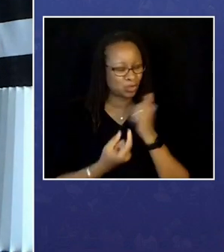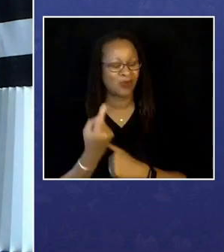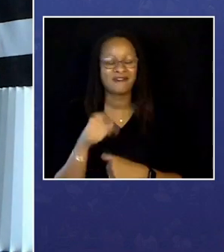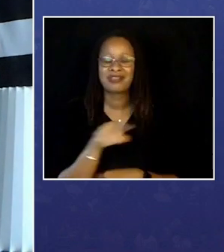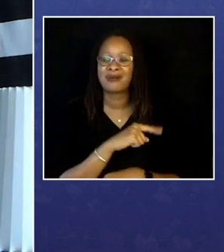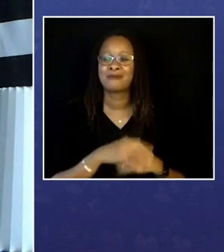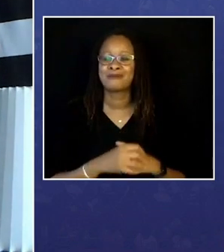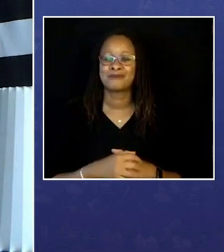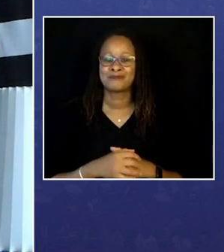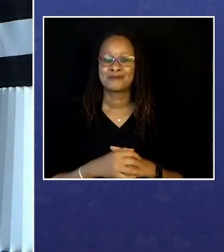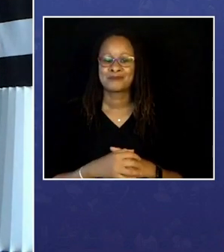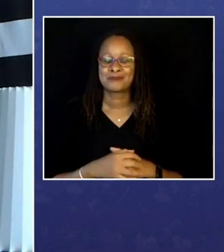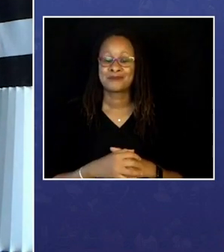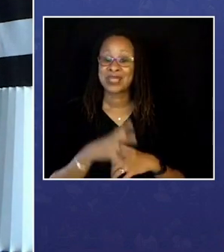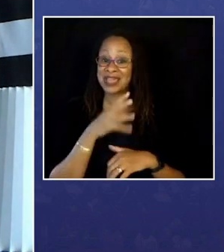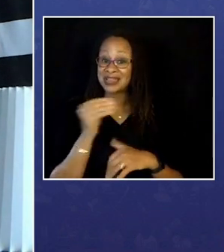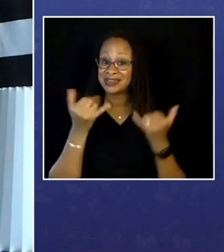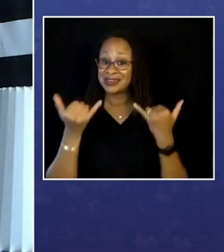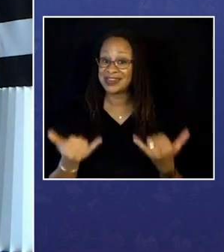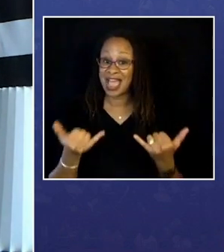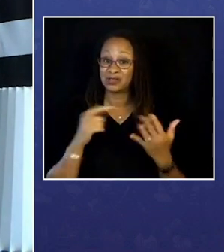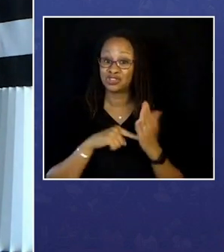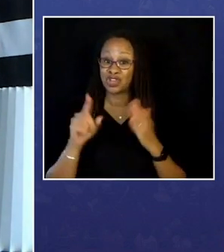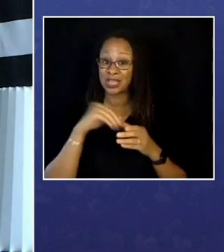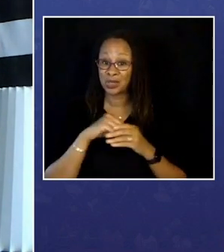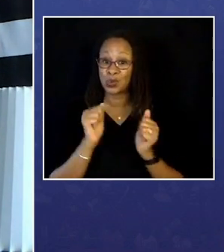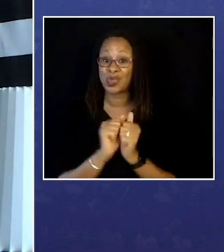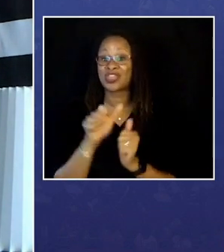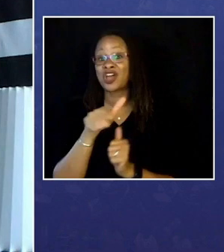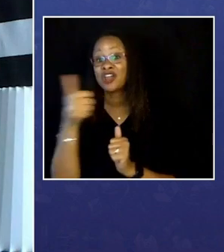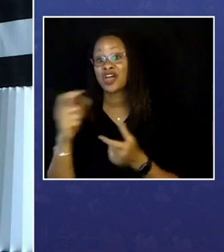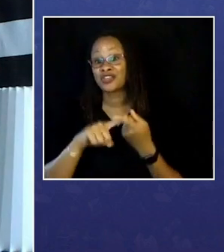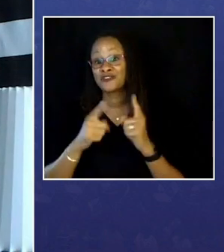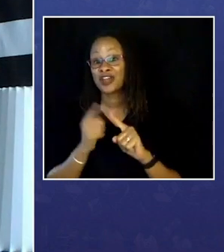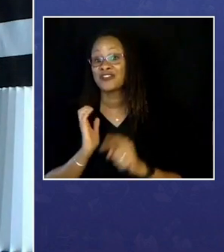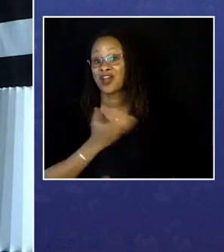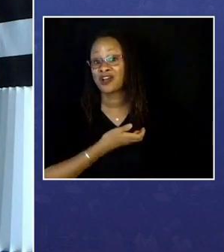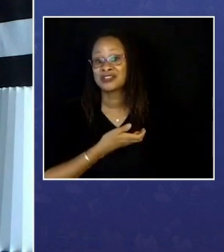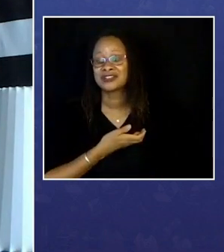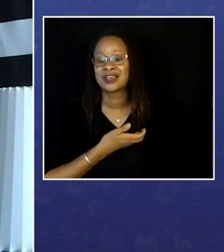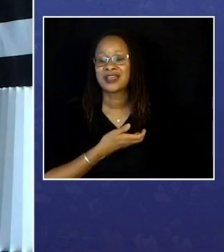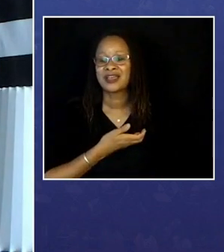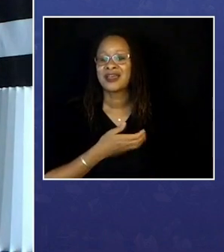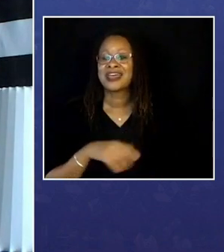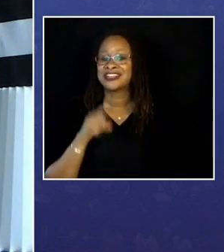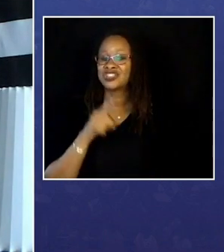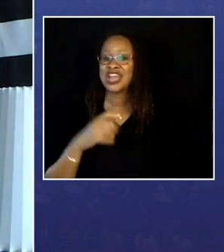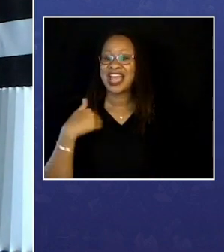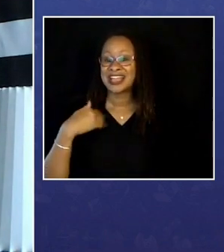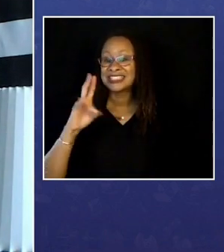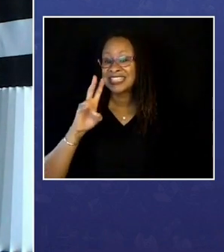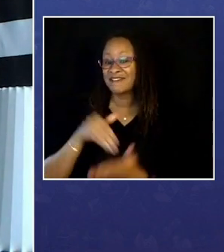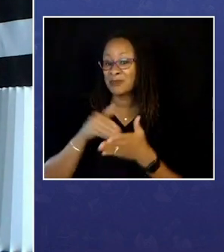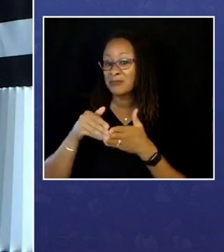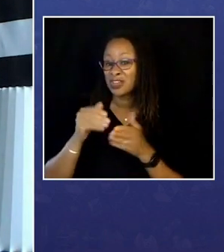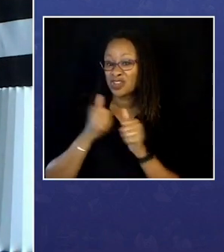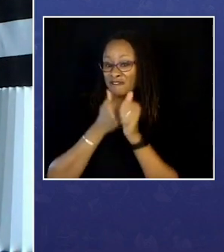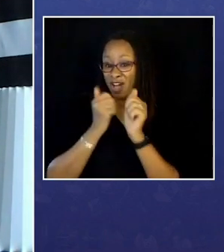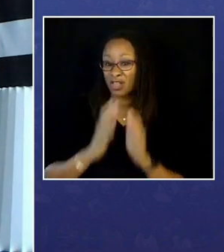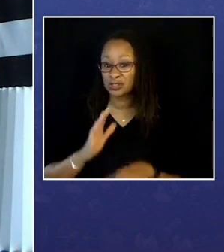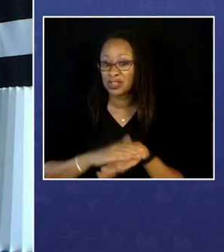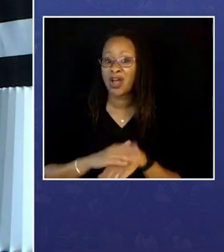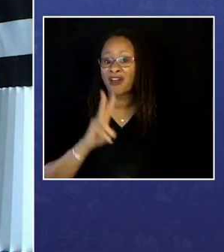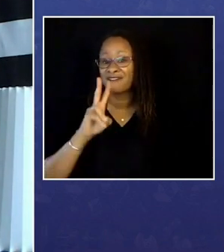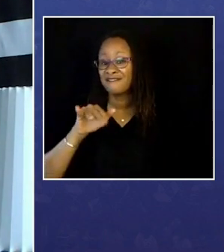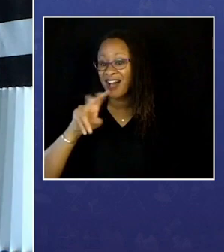and every one. Now it's time to check in with another friend of ours. She has 7 million